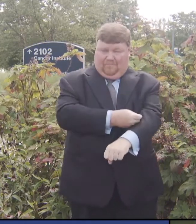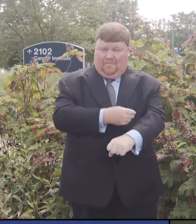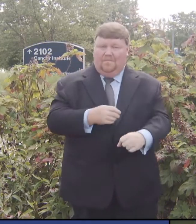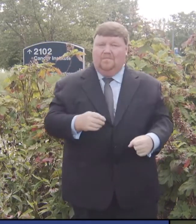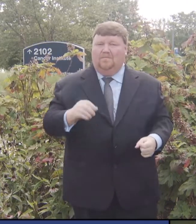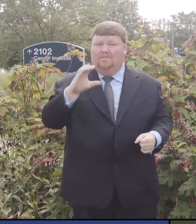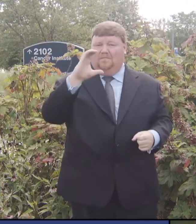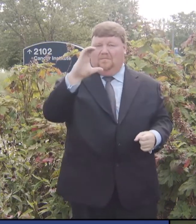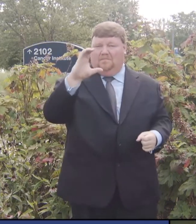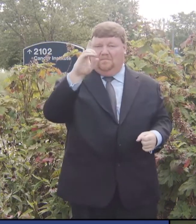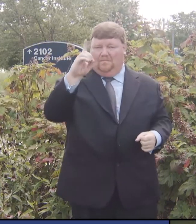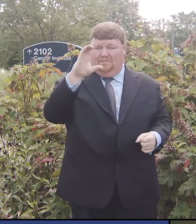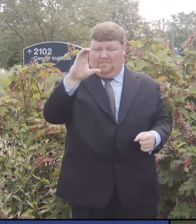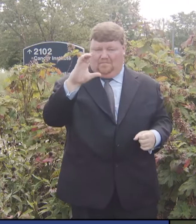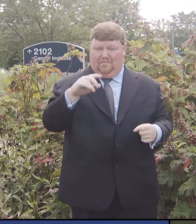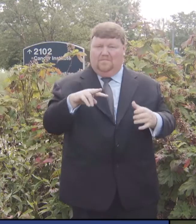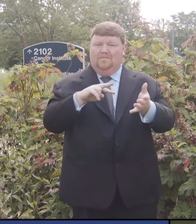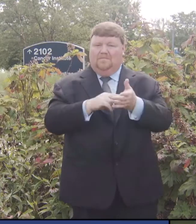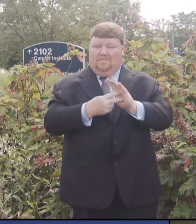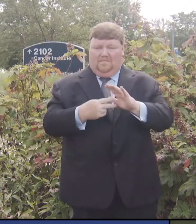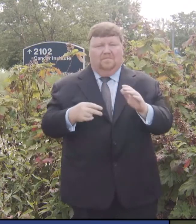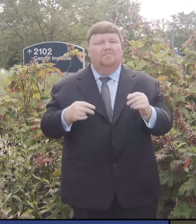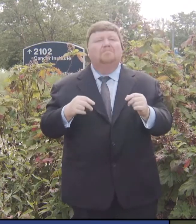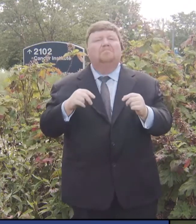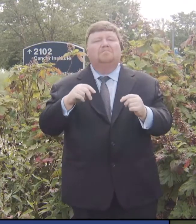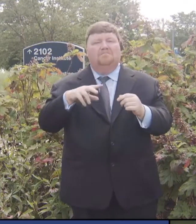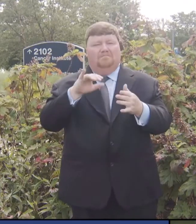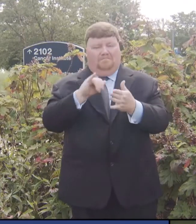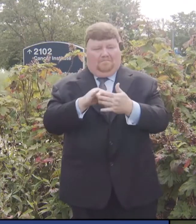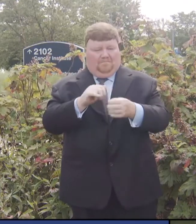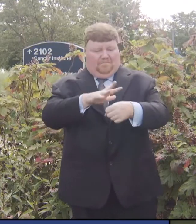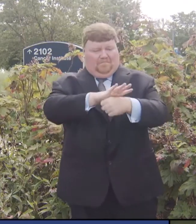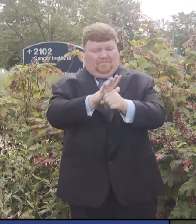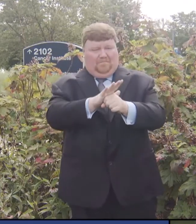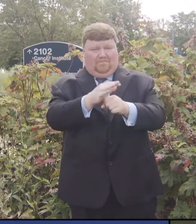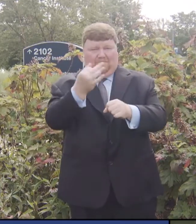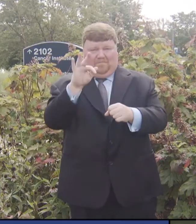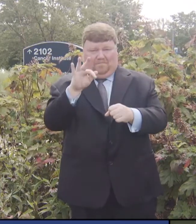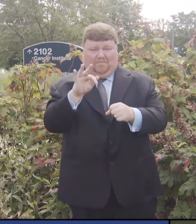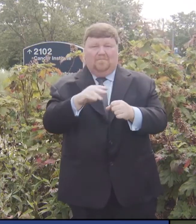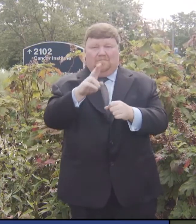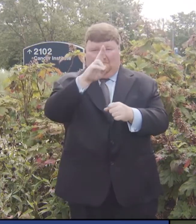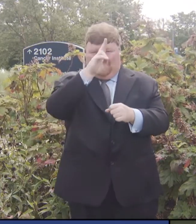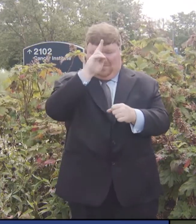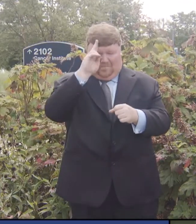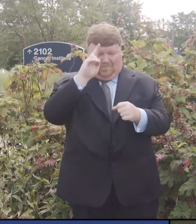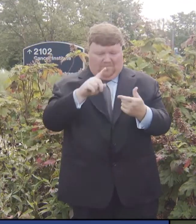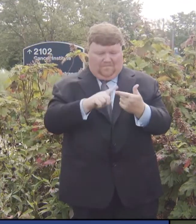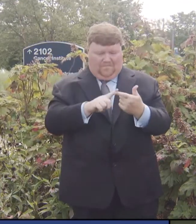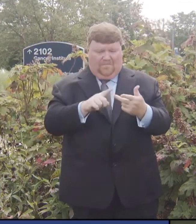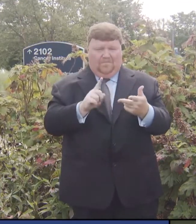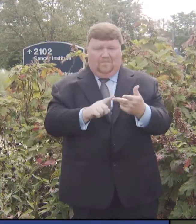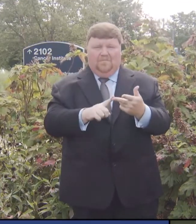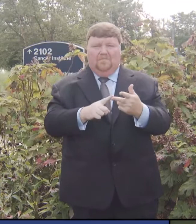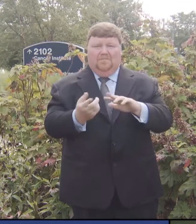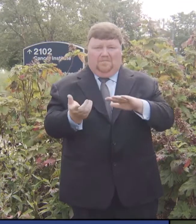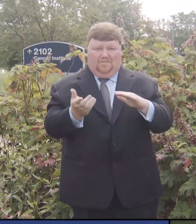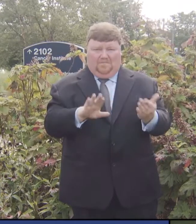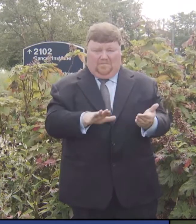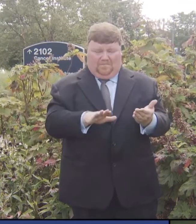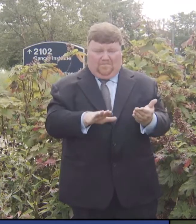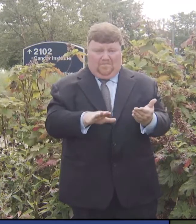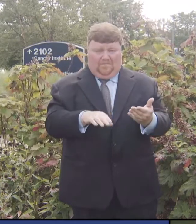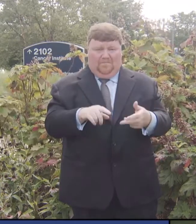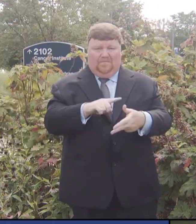According to the CDC's definition, that means these are COVID-19 cases, hospitalizations, and deaths that were reported